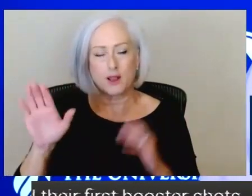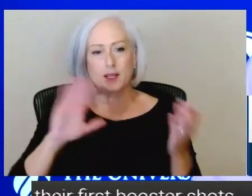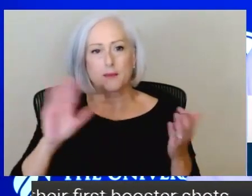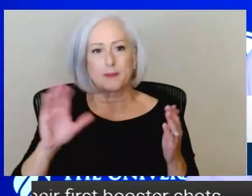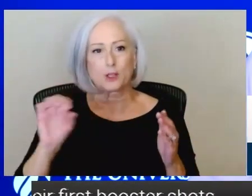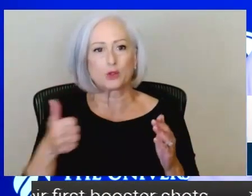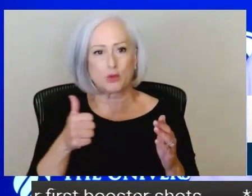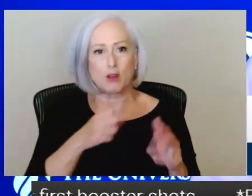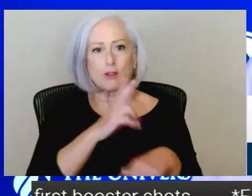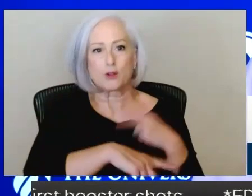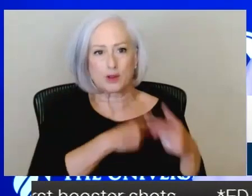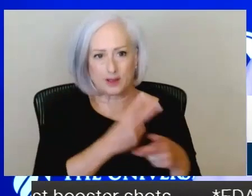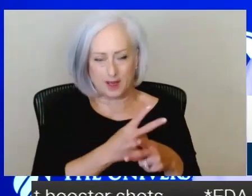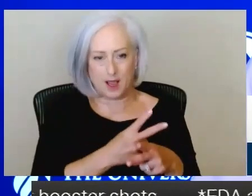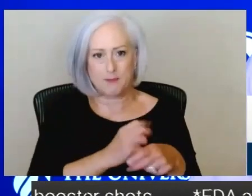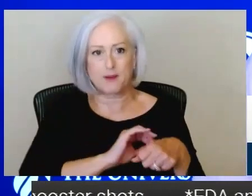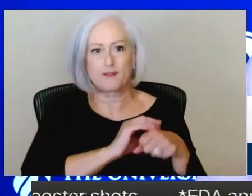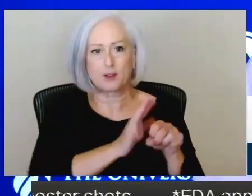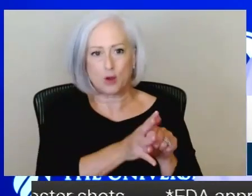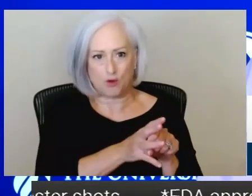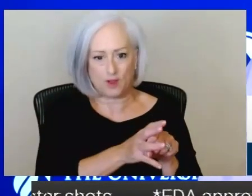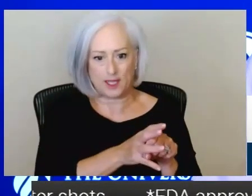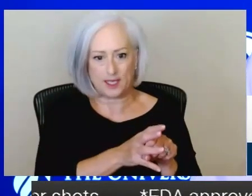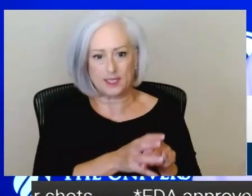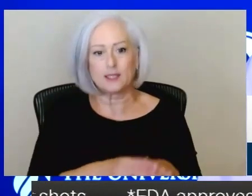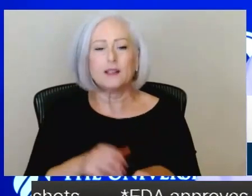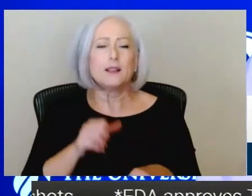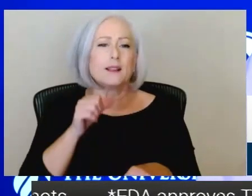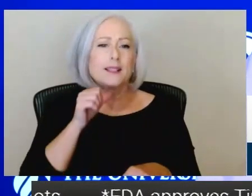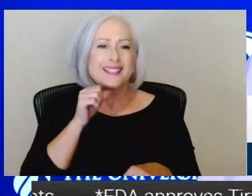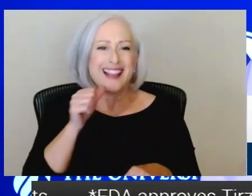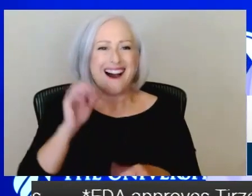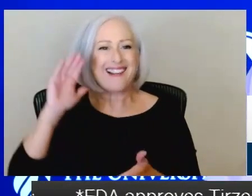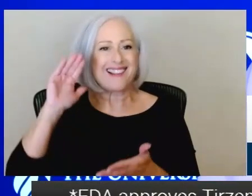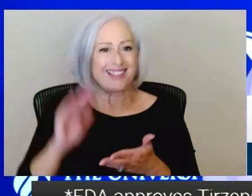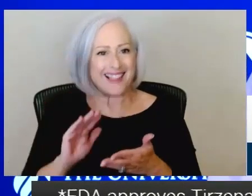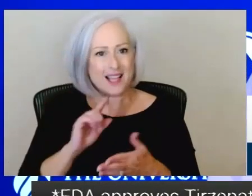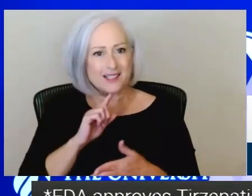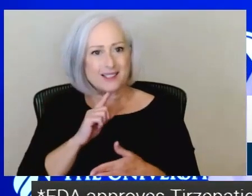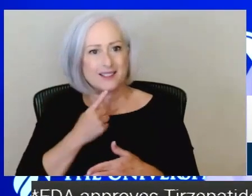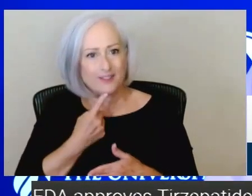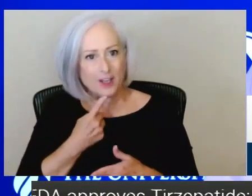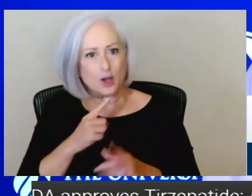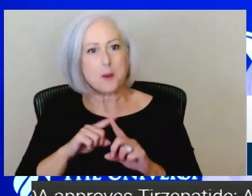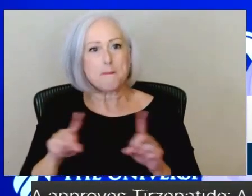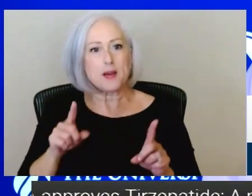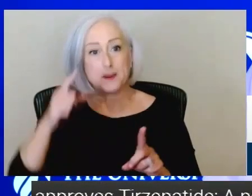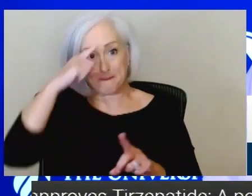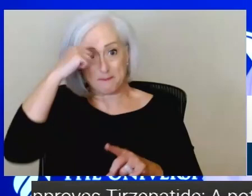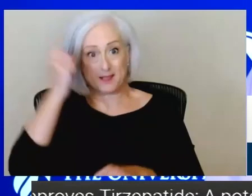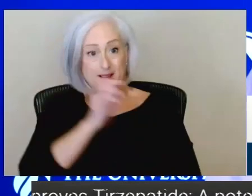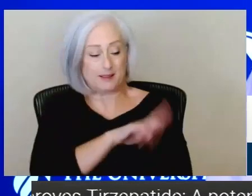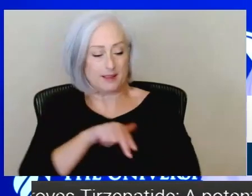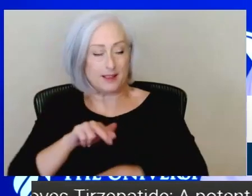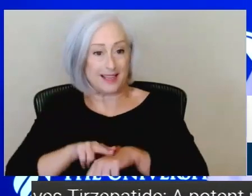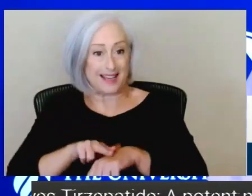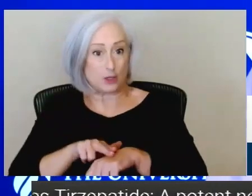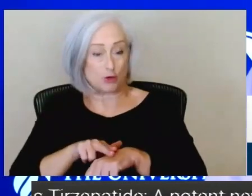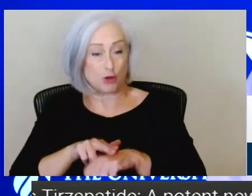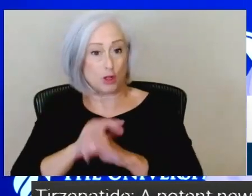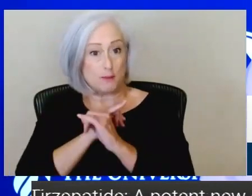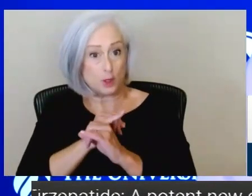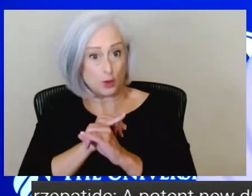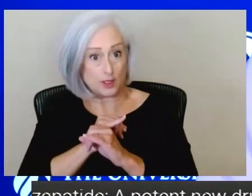that it wasn't really less severe as a virus or an illness, but because of natural immunity from infection or reinfection or